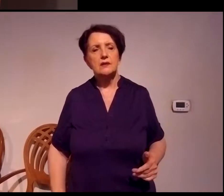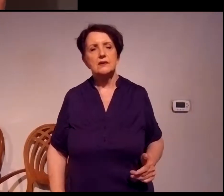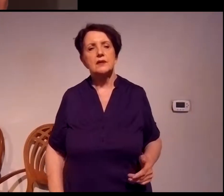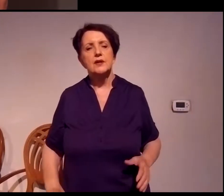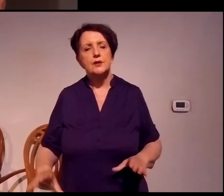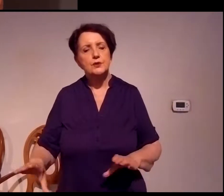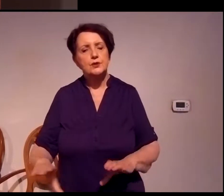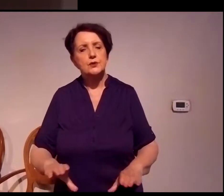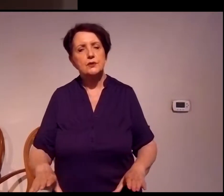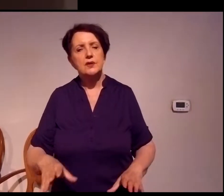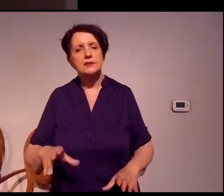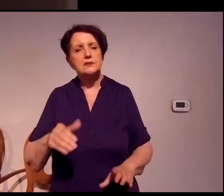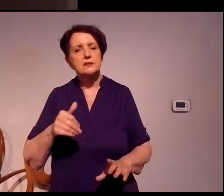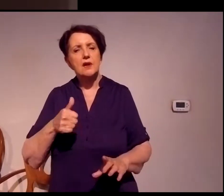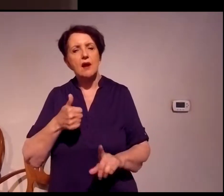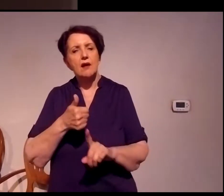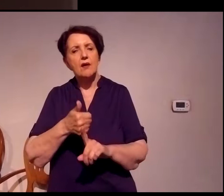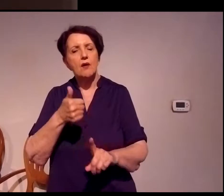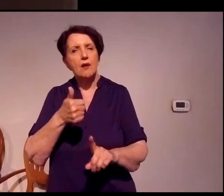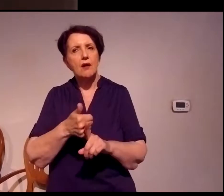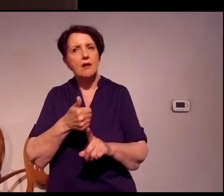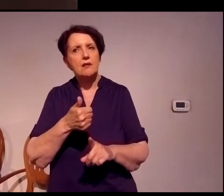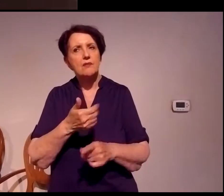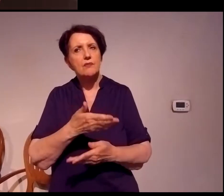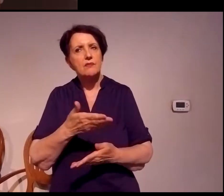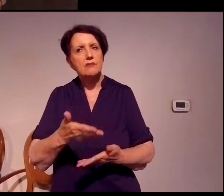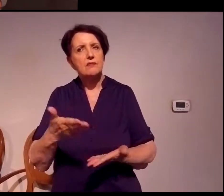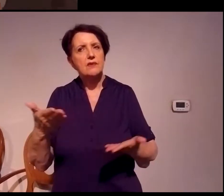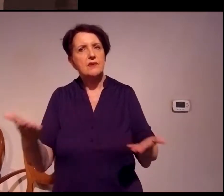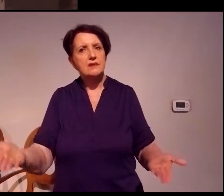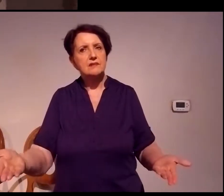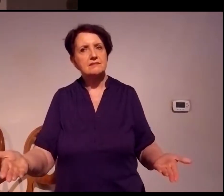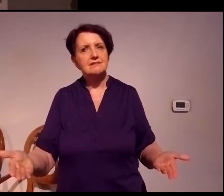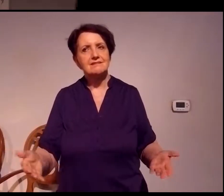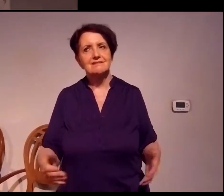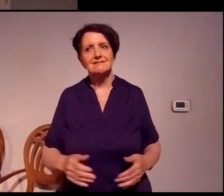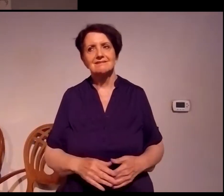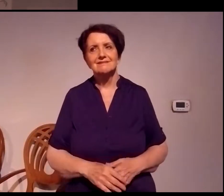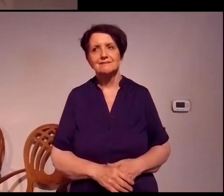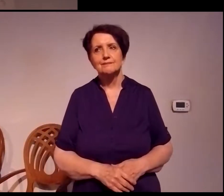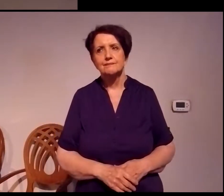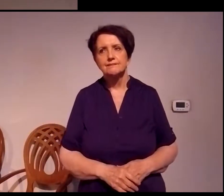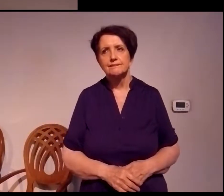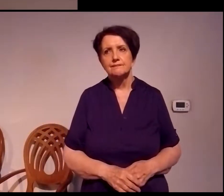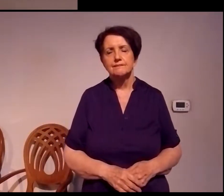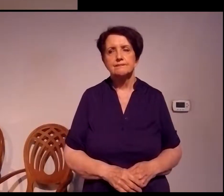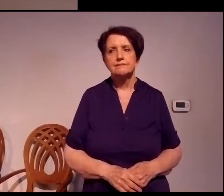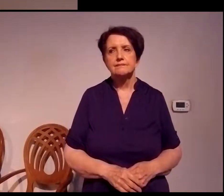Lord have its own way.